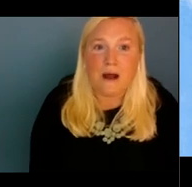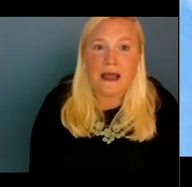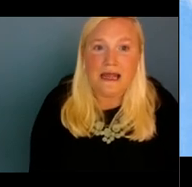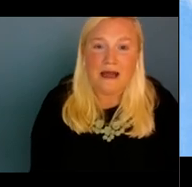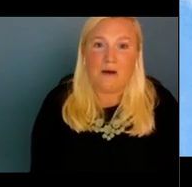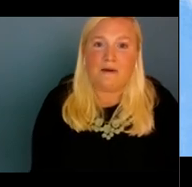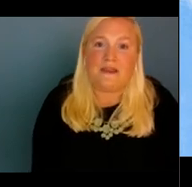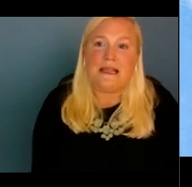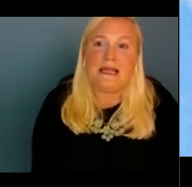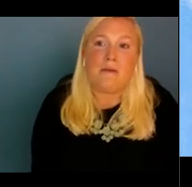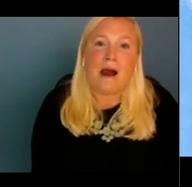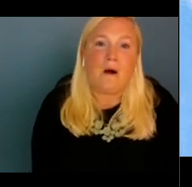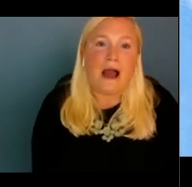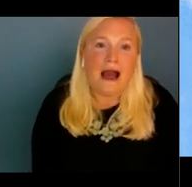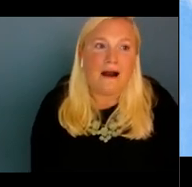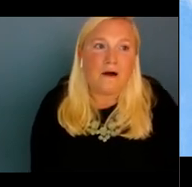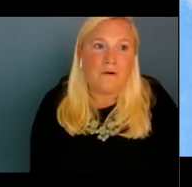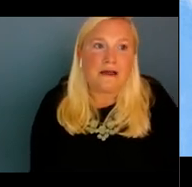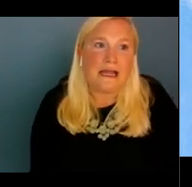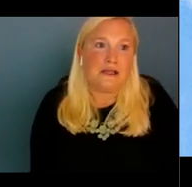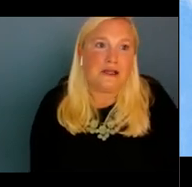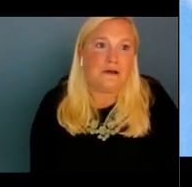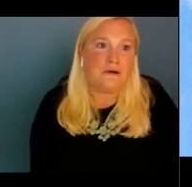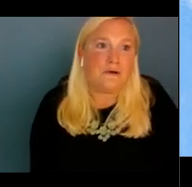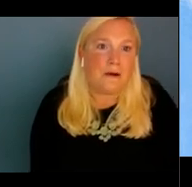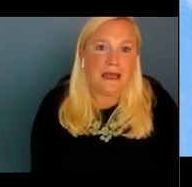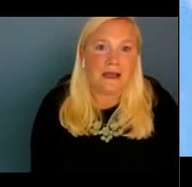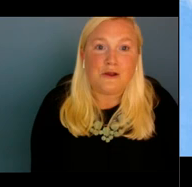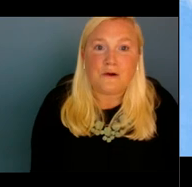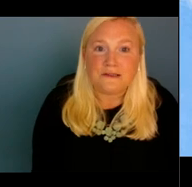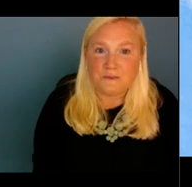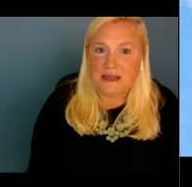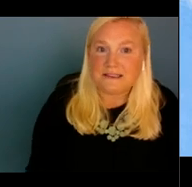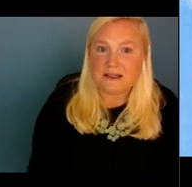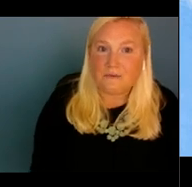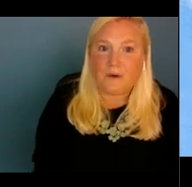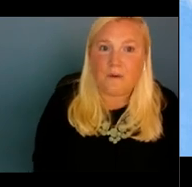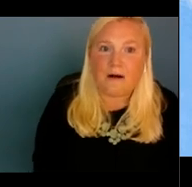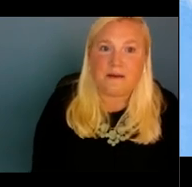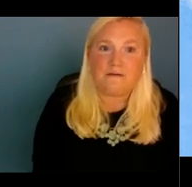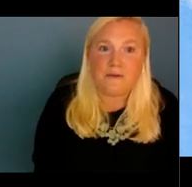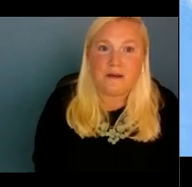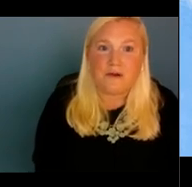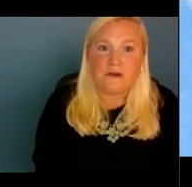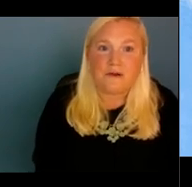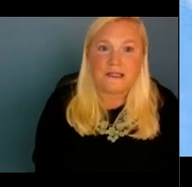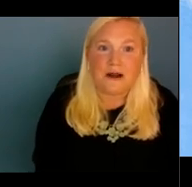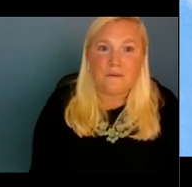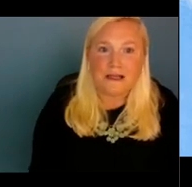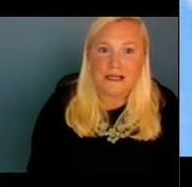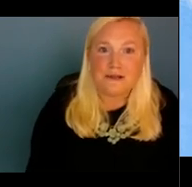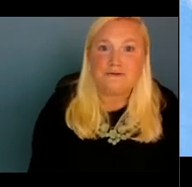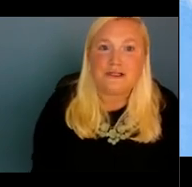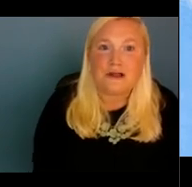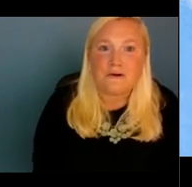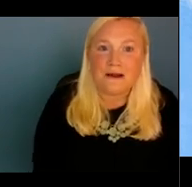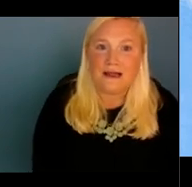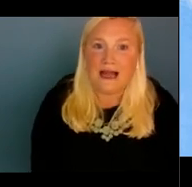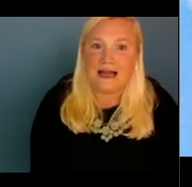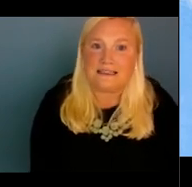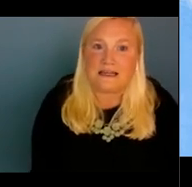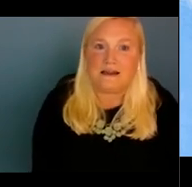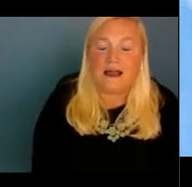it in some way, but thinking about how can you make your space more welcoming for people who stutter? What can you